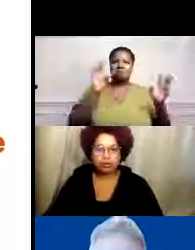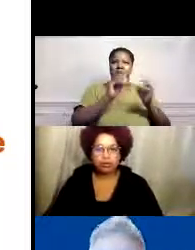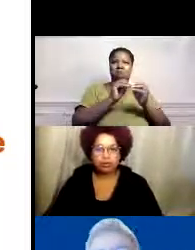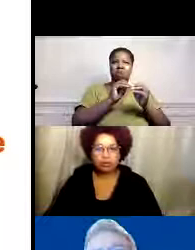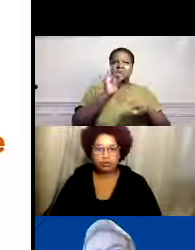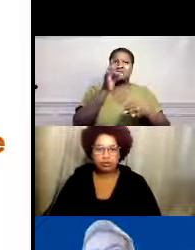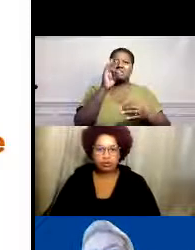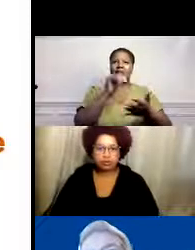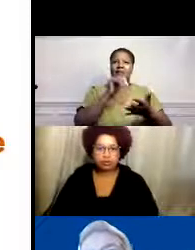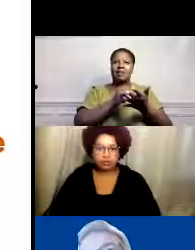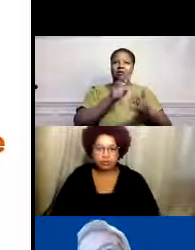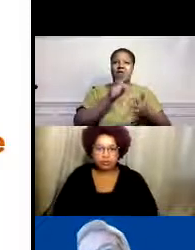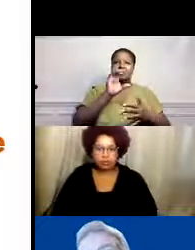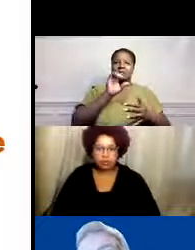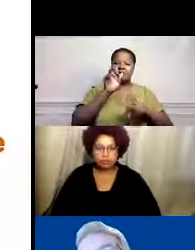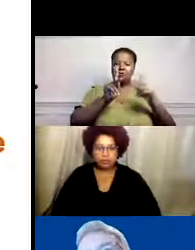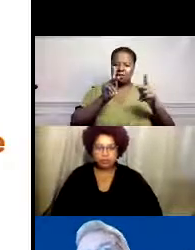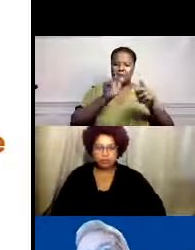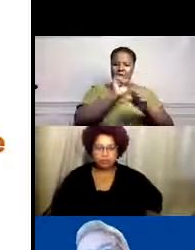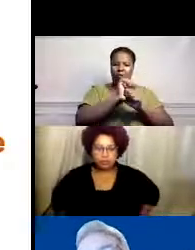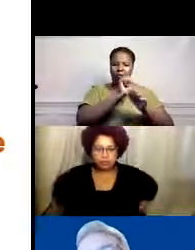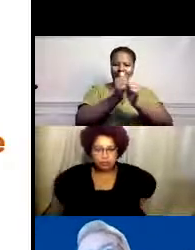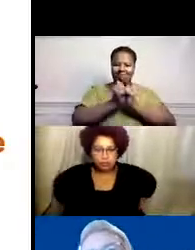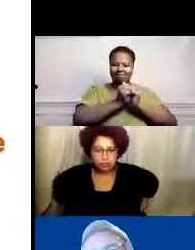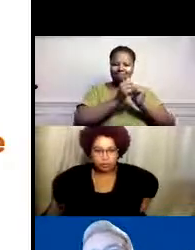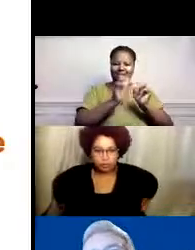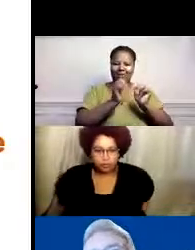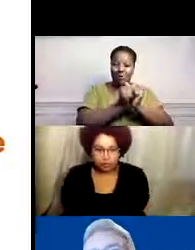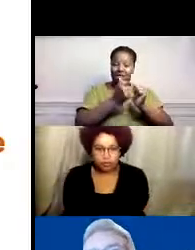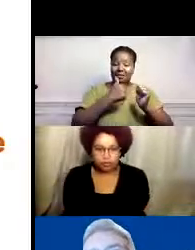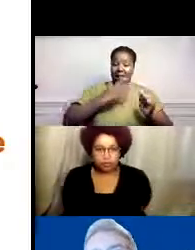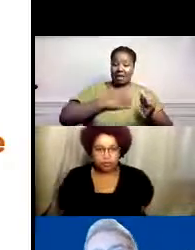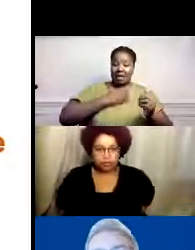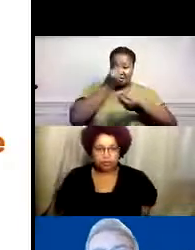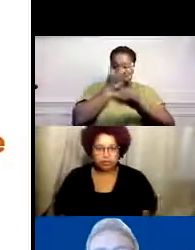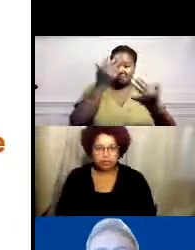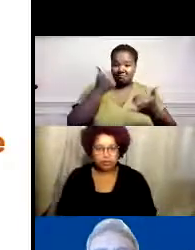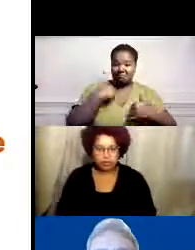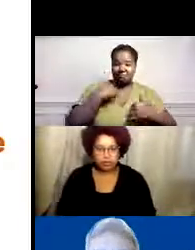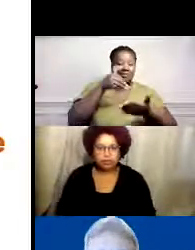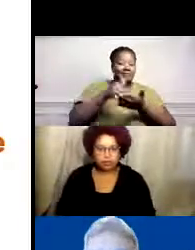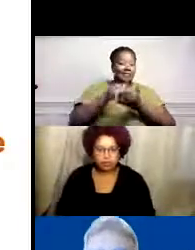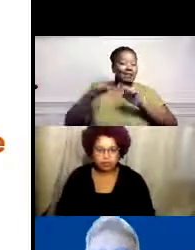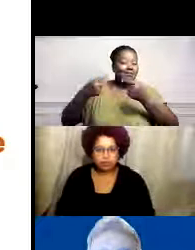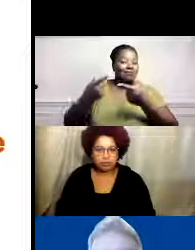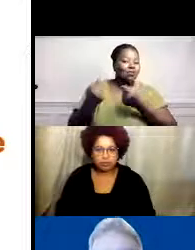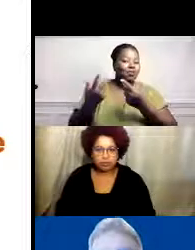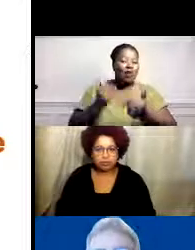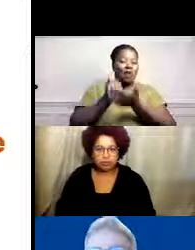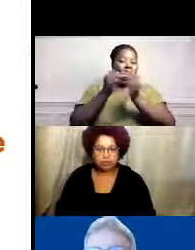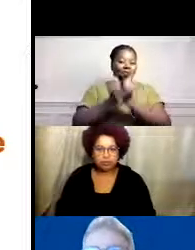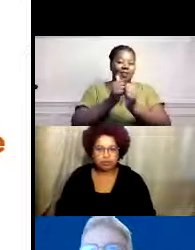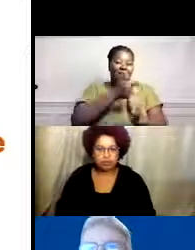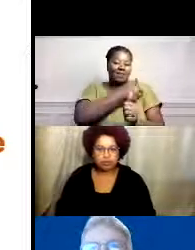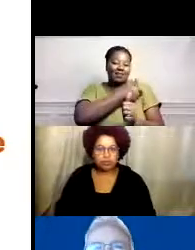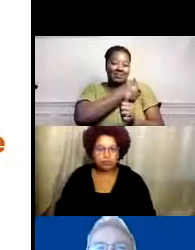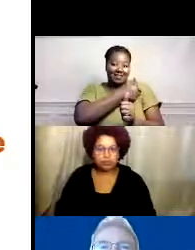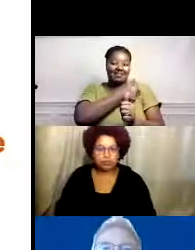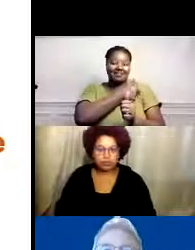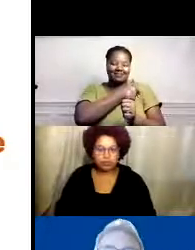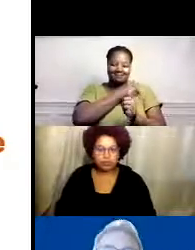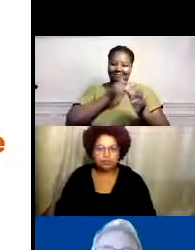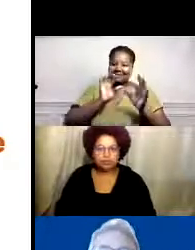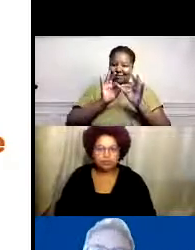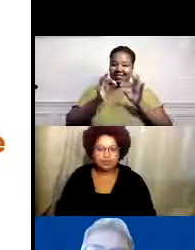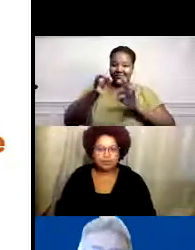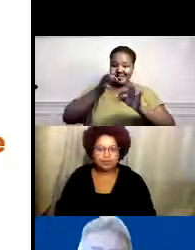17,600 individuals, and I'm happy to be here to share some of the things we've been doing at our center to help with the vaccination. Great, thank